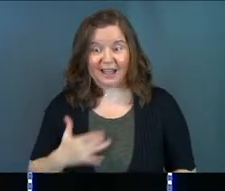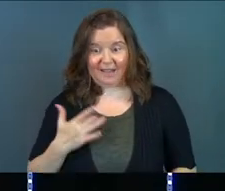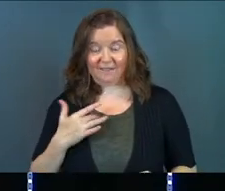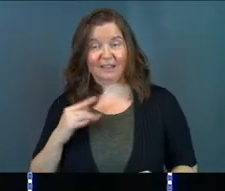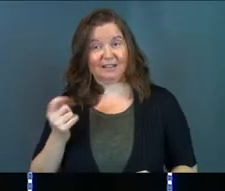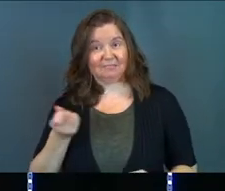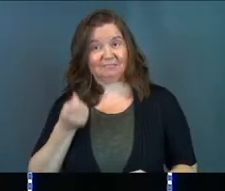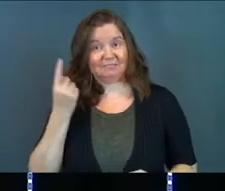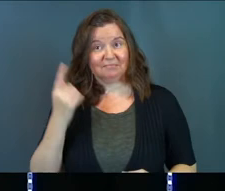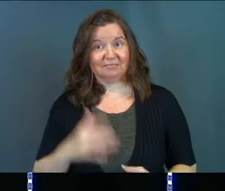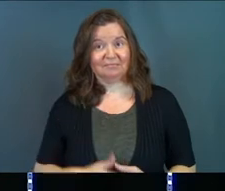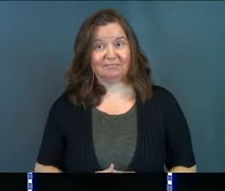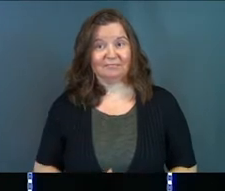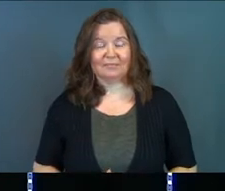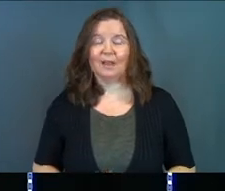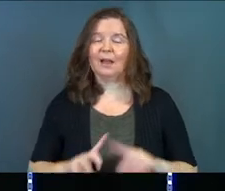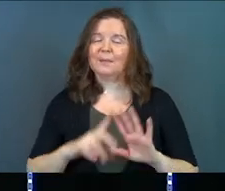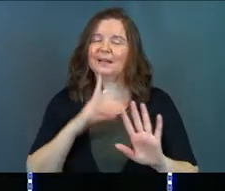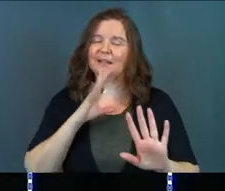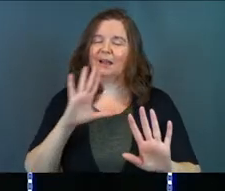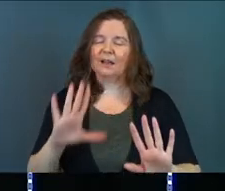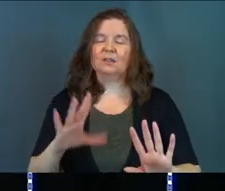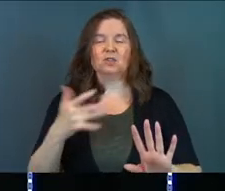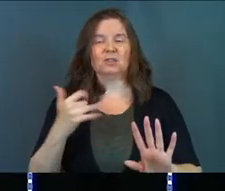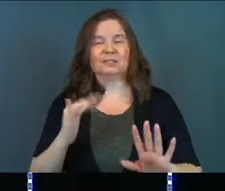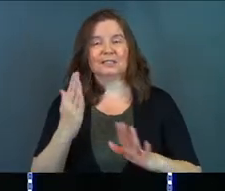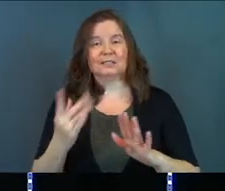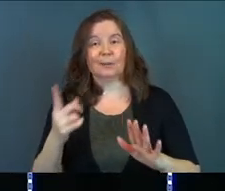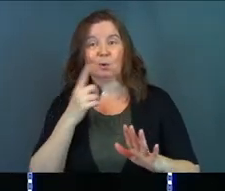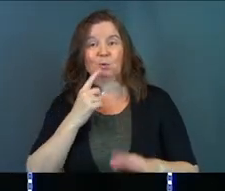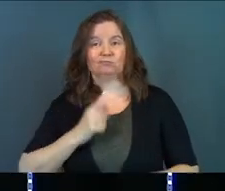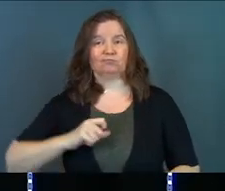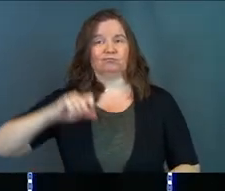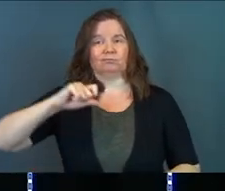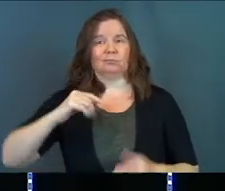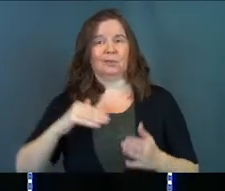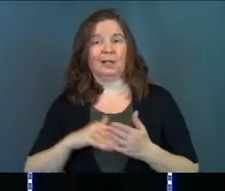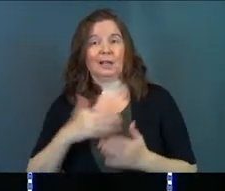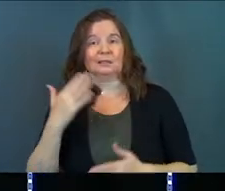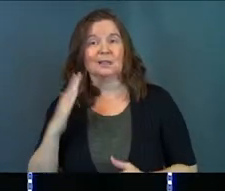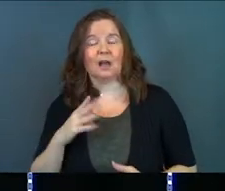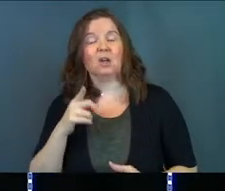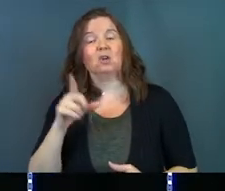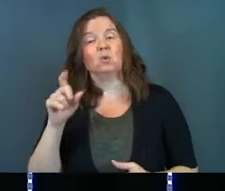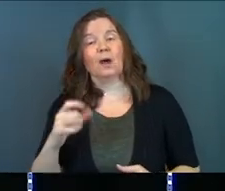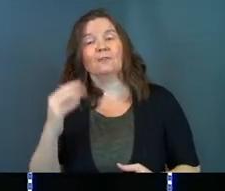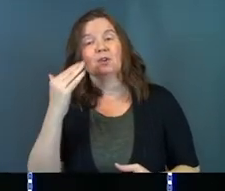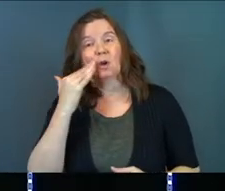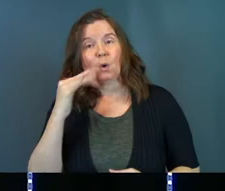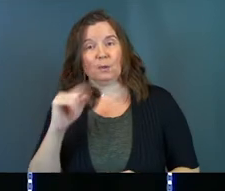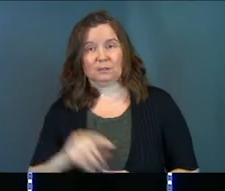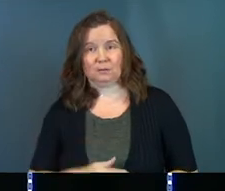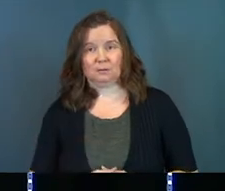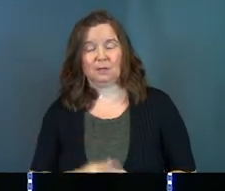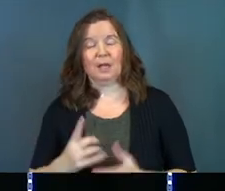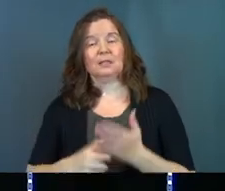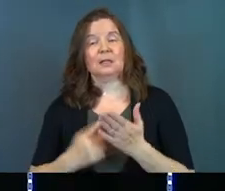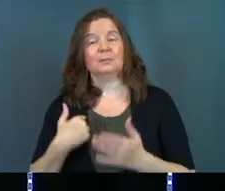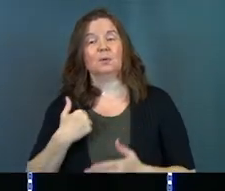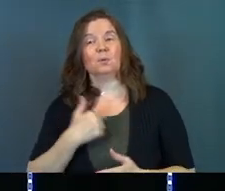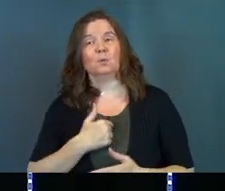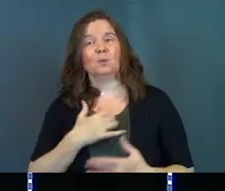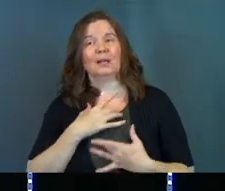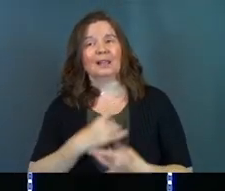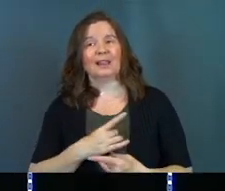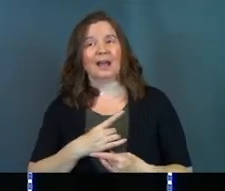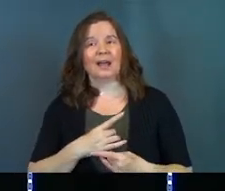feel it. But he's saying you're still someone who's rebelled against God, and you have to know it. And